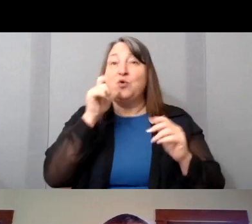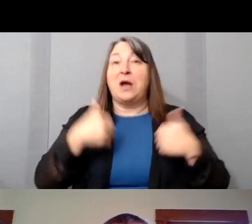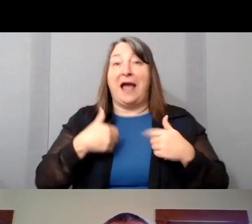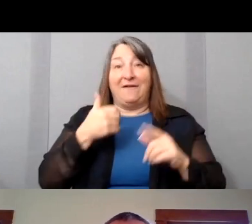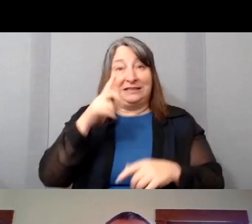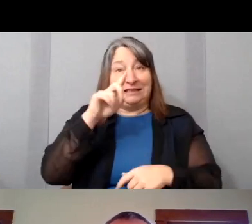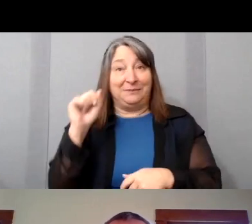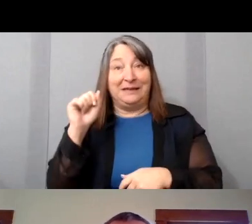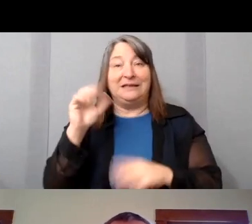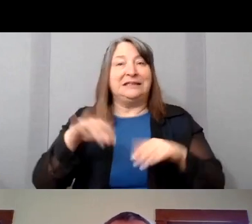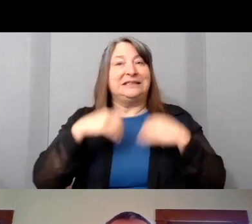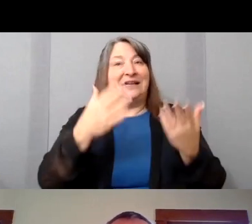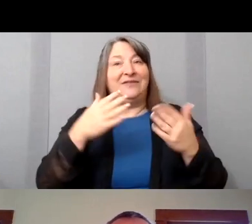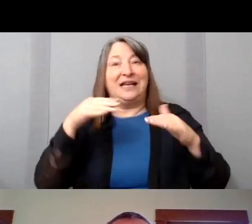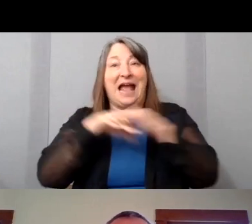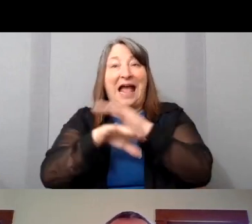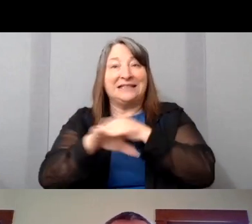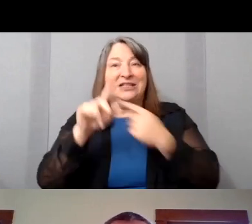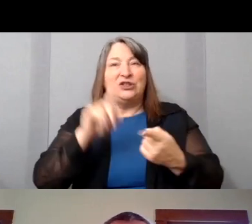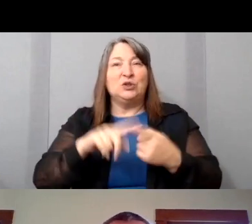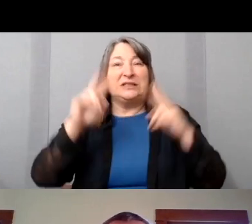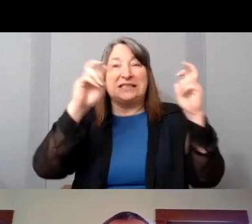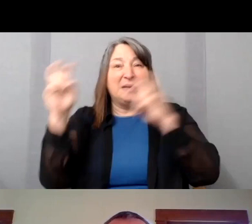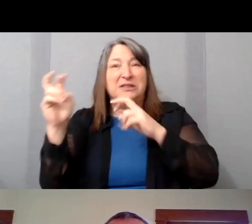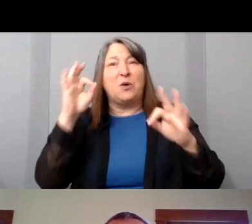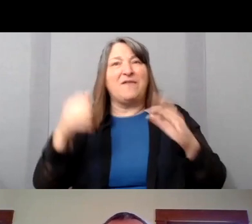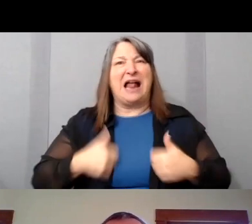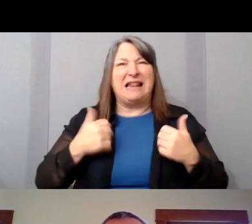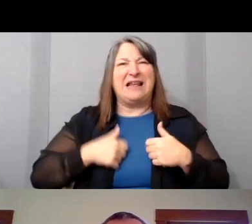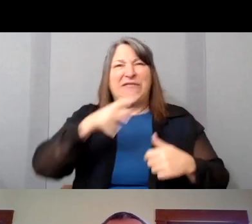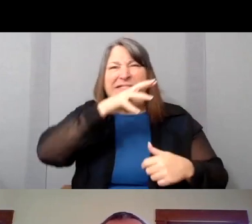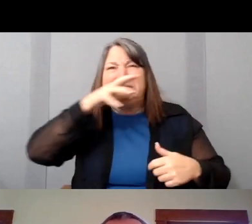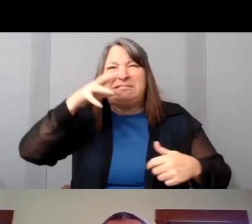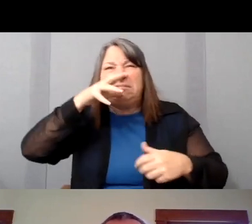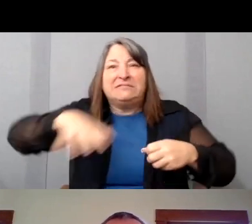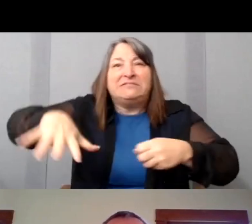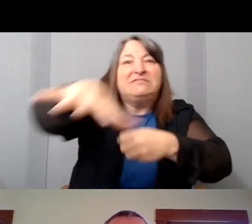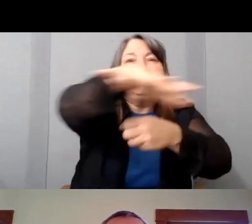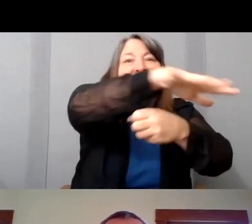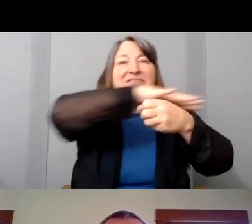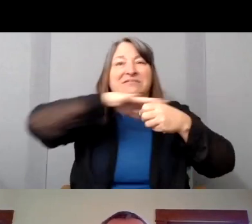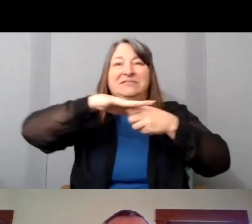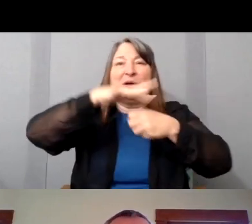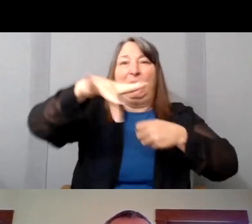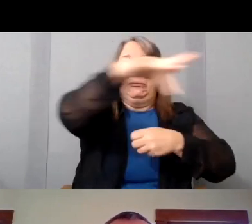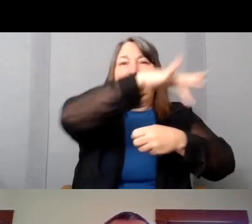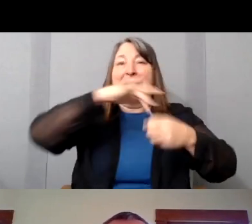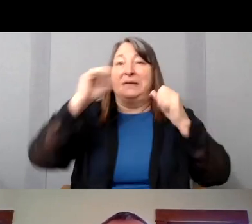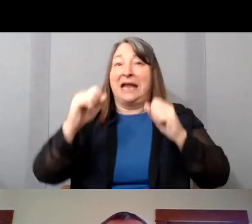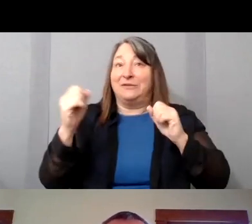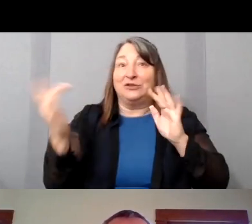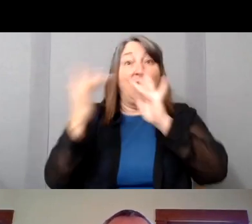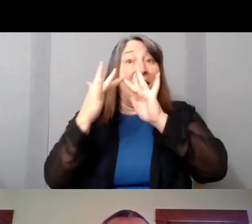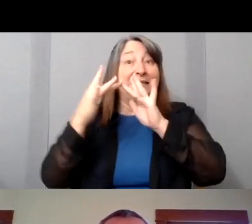Providing access to subject matter expertise. So if I live in a rural area, being able to connect with a scientist or an expert